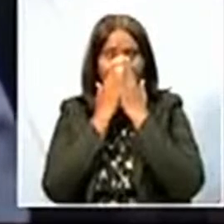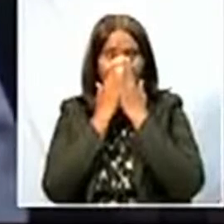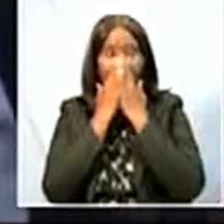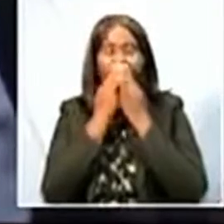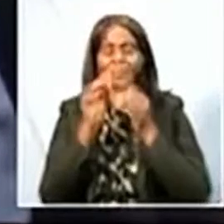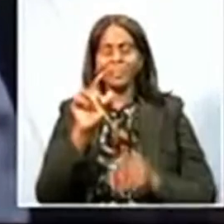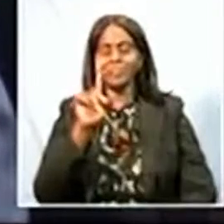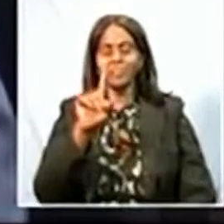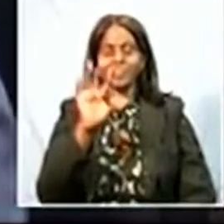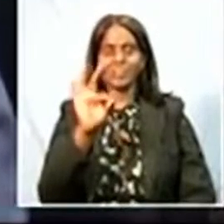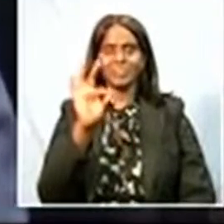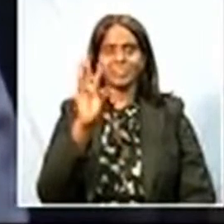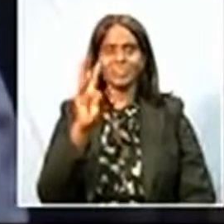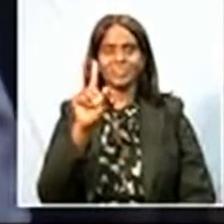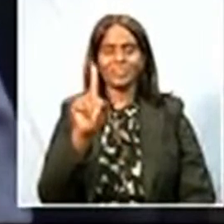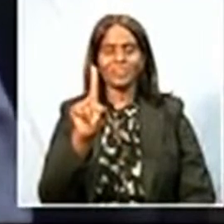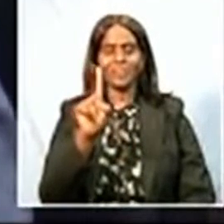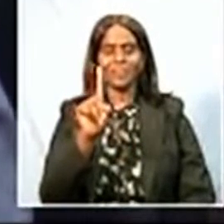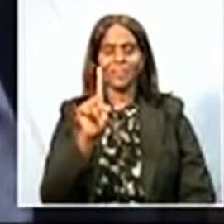Disregarding